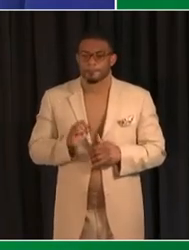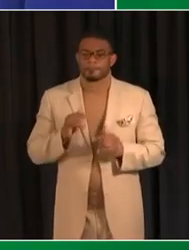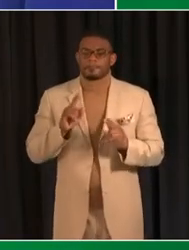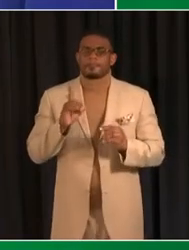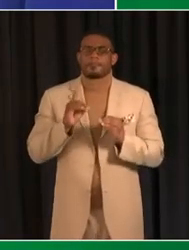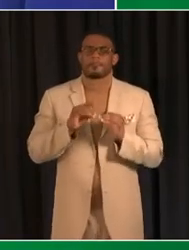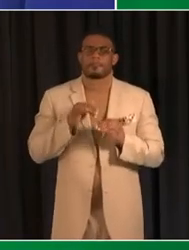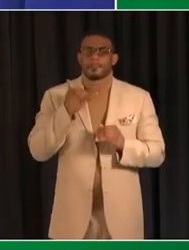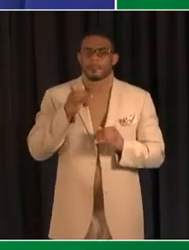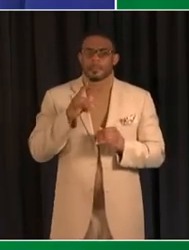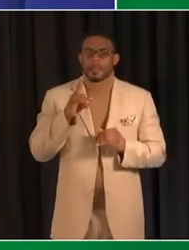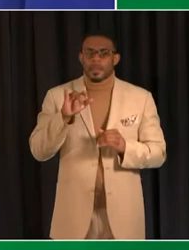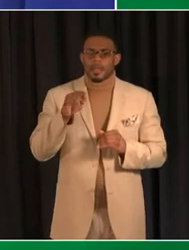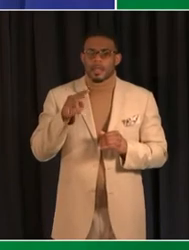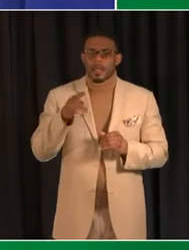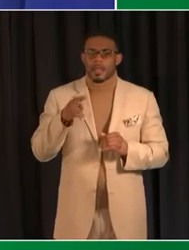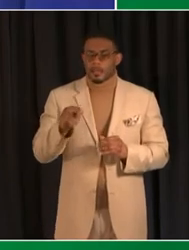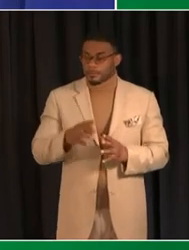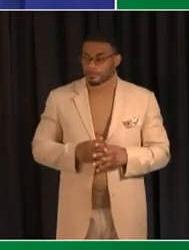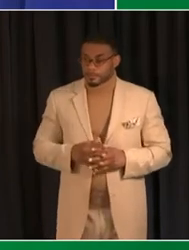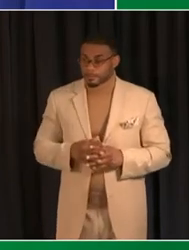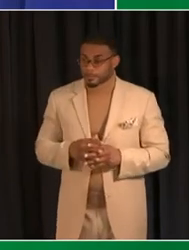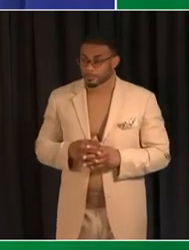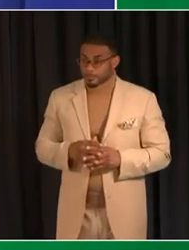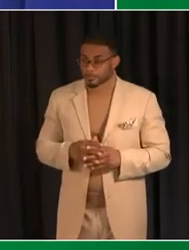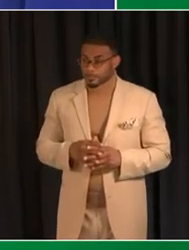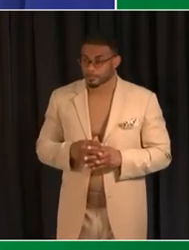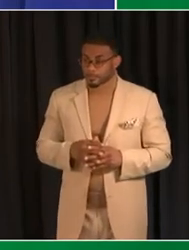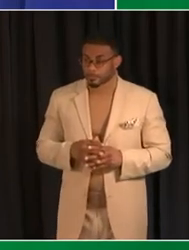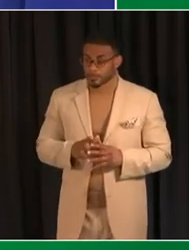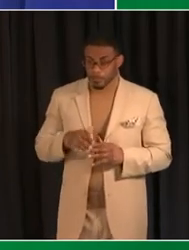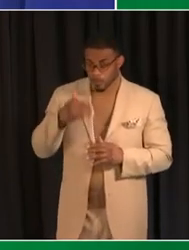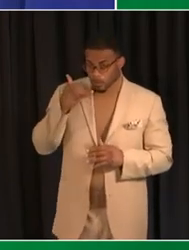as well. Let's go to one more caller, Jonathan.